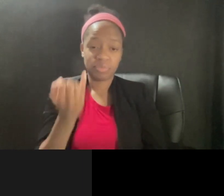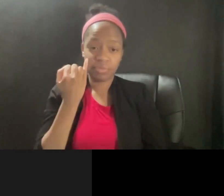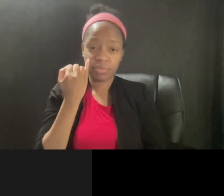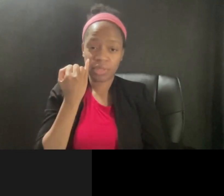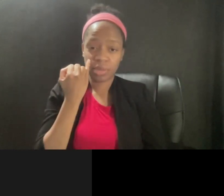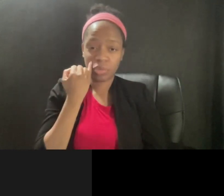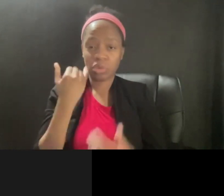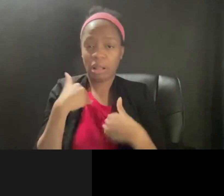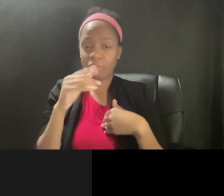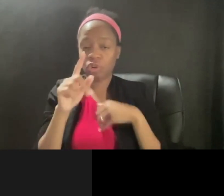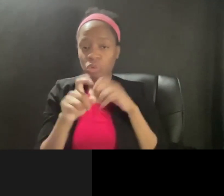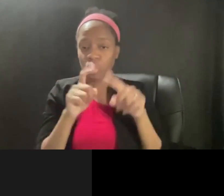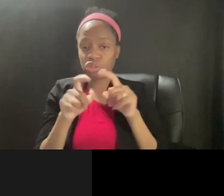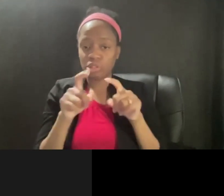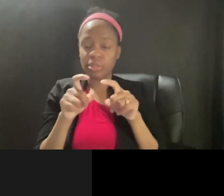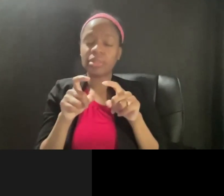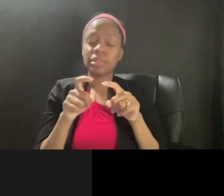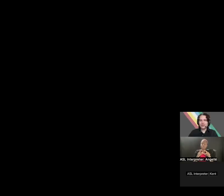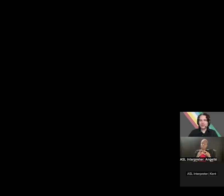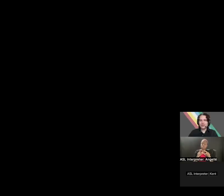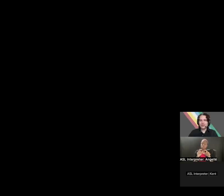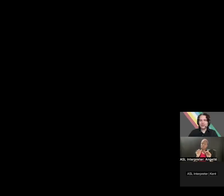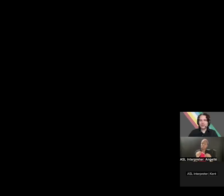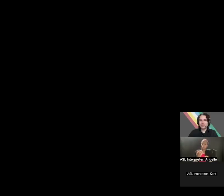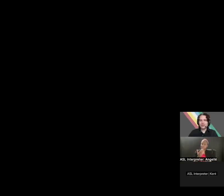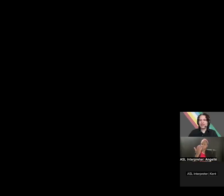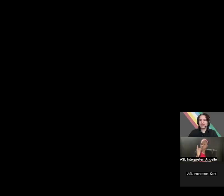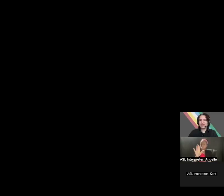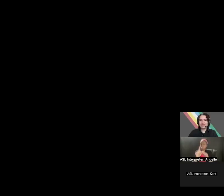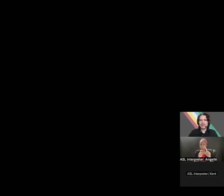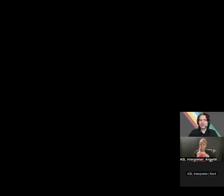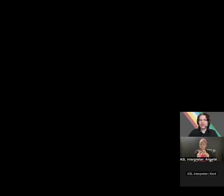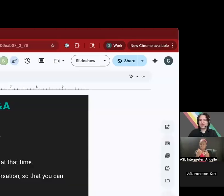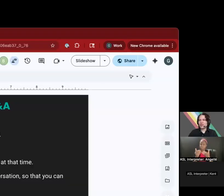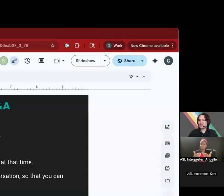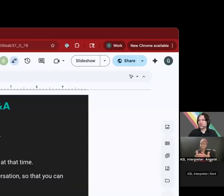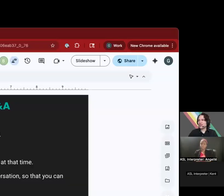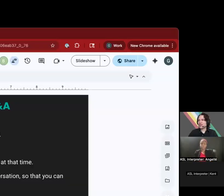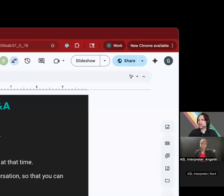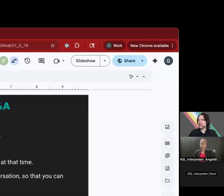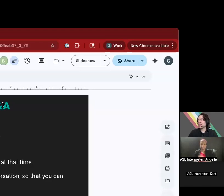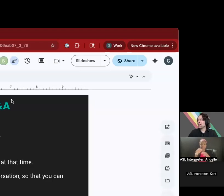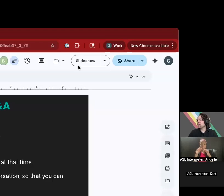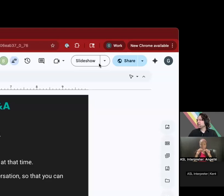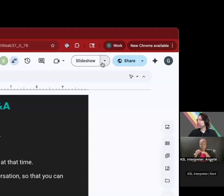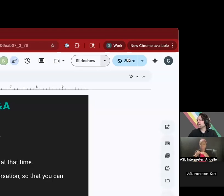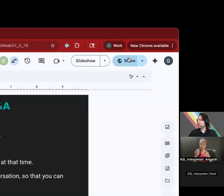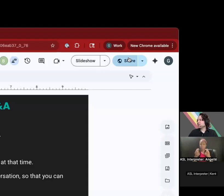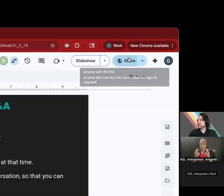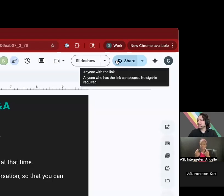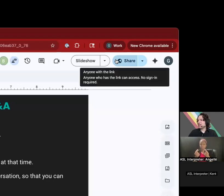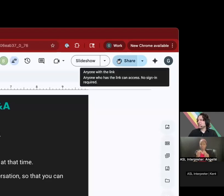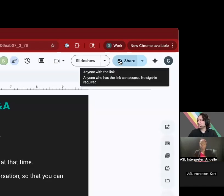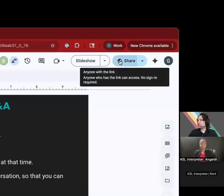Q&A, please feel free to do so. Here are some instructions on how